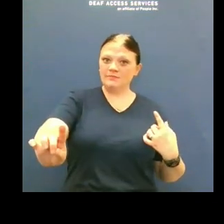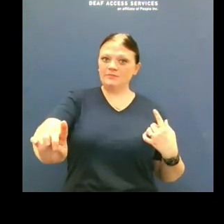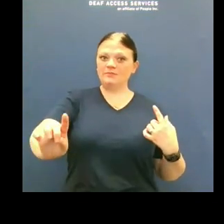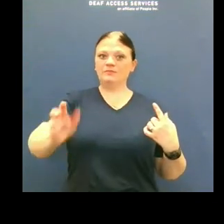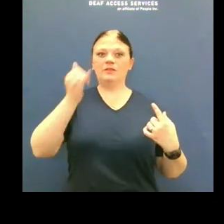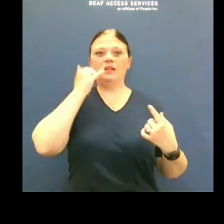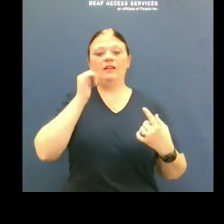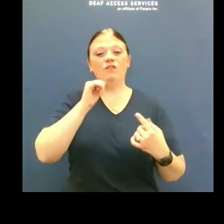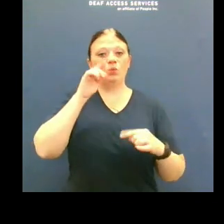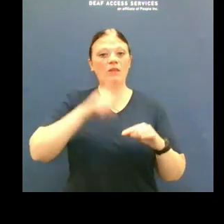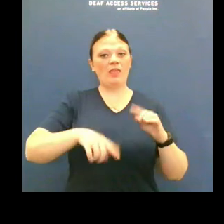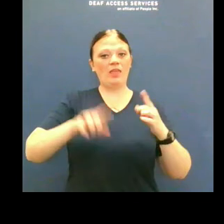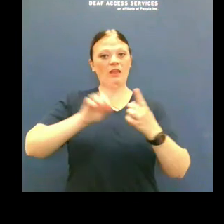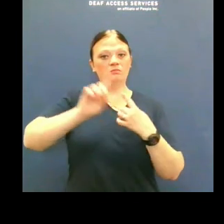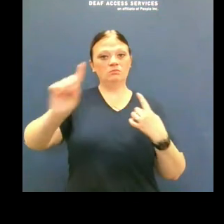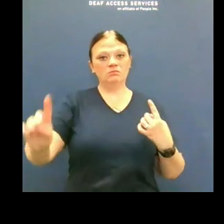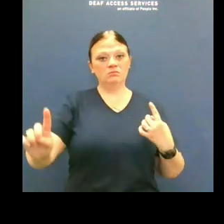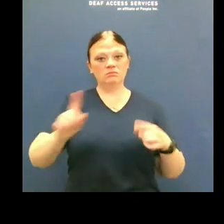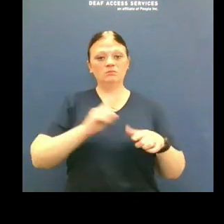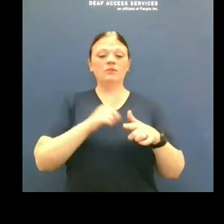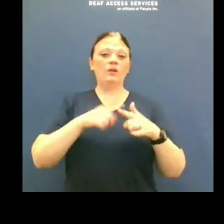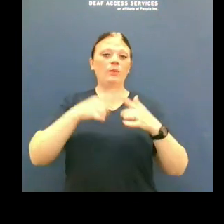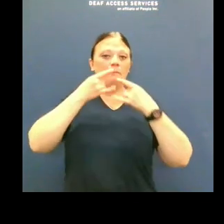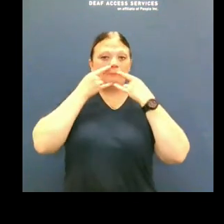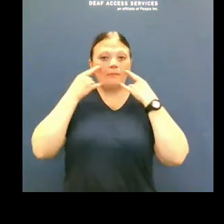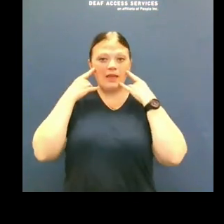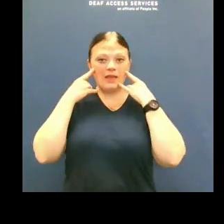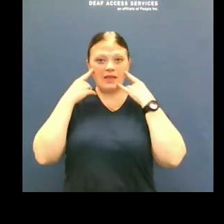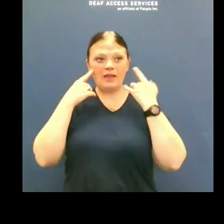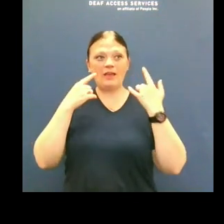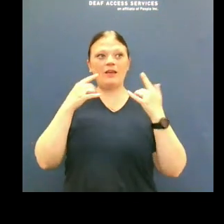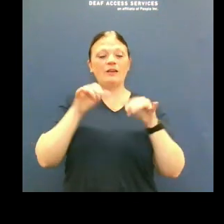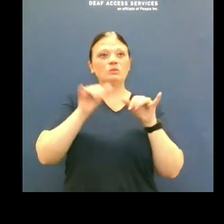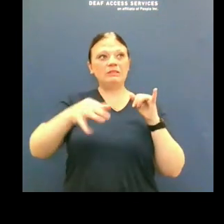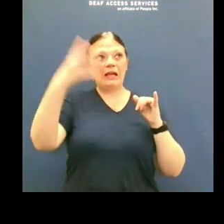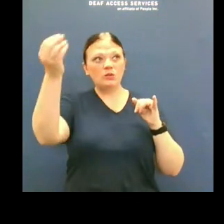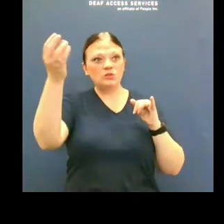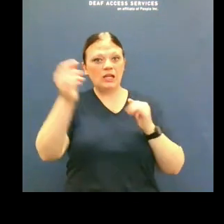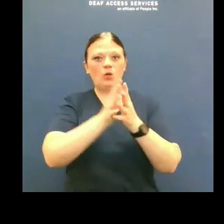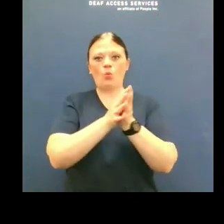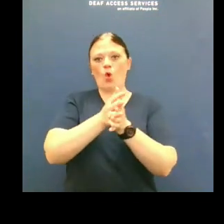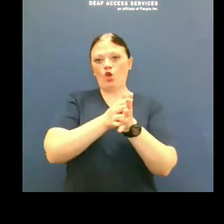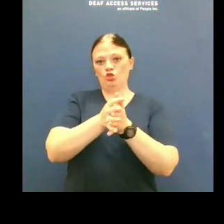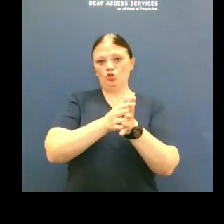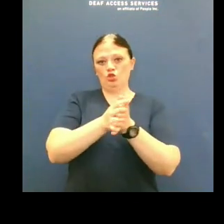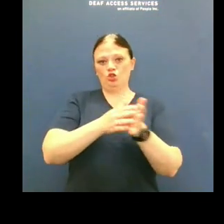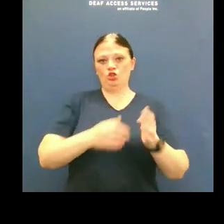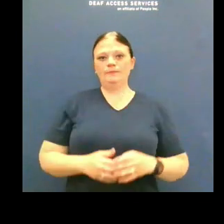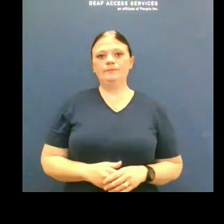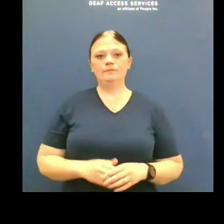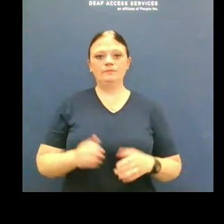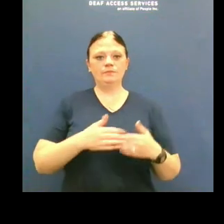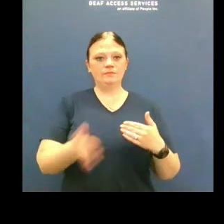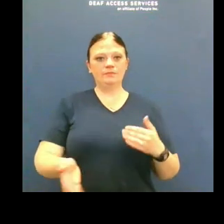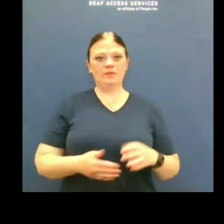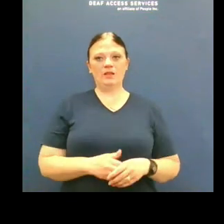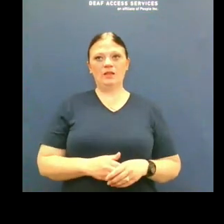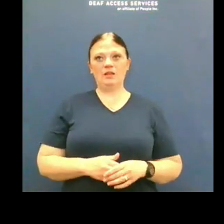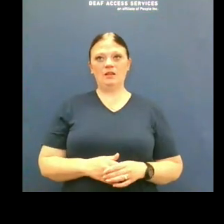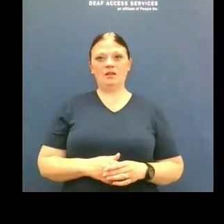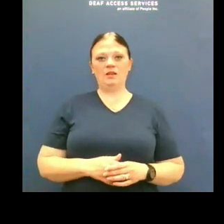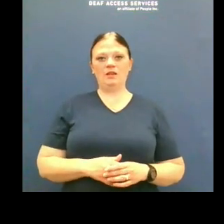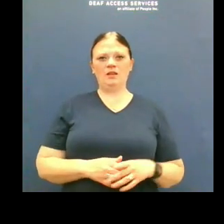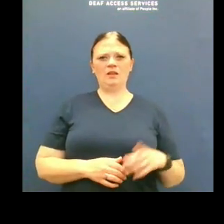if we're not able to social distancing, wearing masks, staying outdoors, and washing your hands. Next, please. Will, I think you